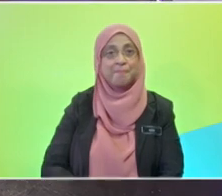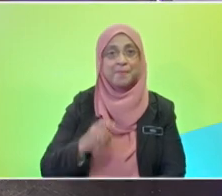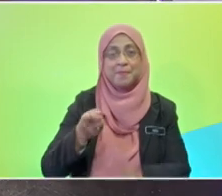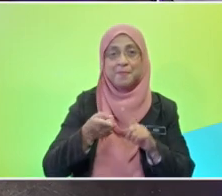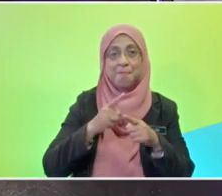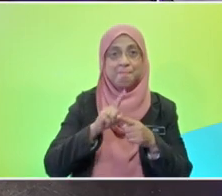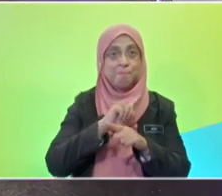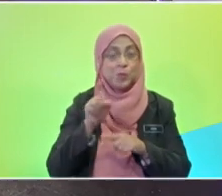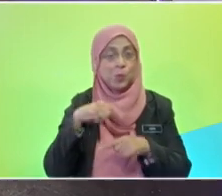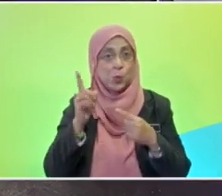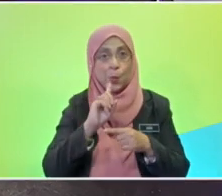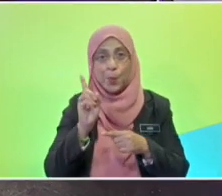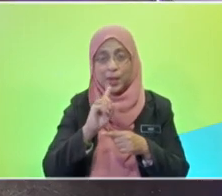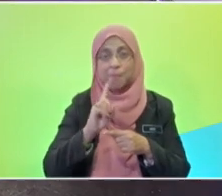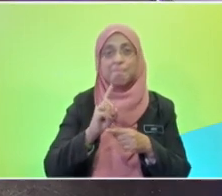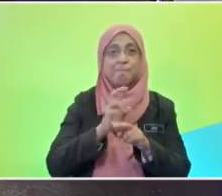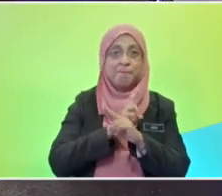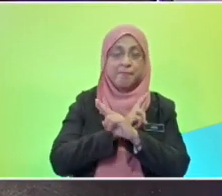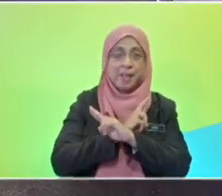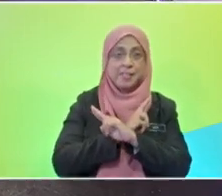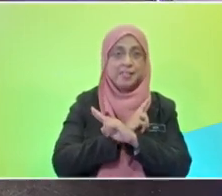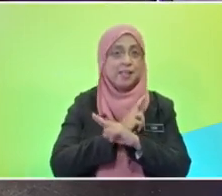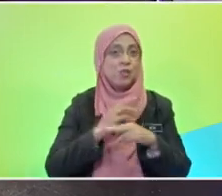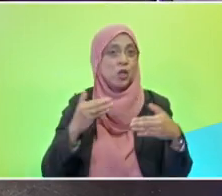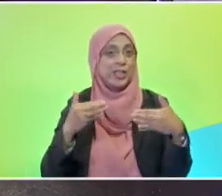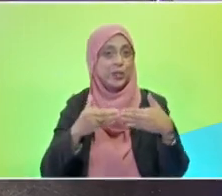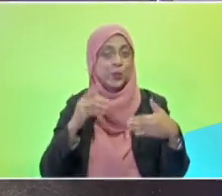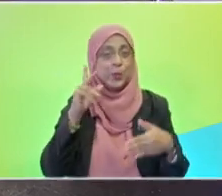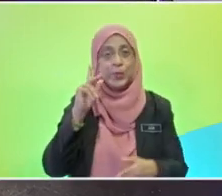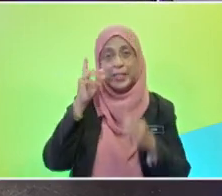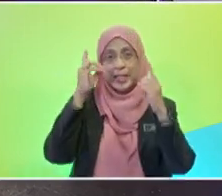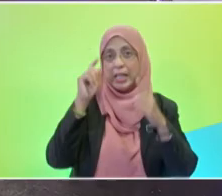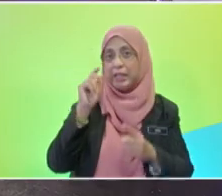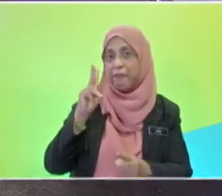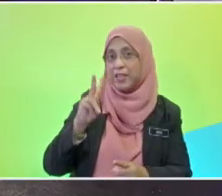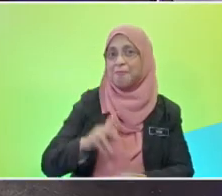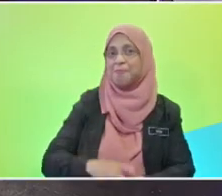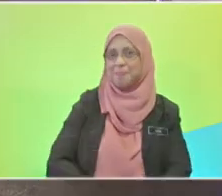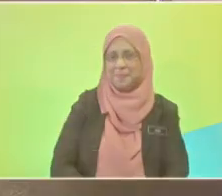home, don't go anywhere. We'll be right back on Prasekolah, EduwebTV, KPM. Okay, on the muruku.